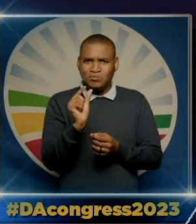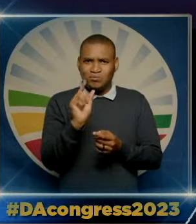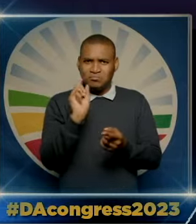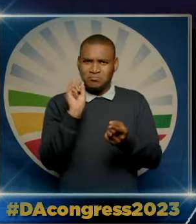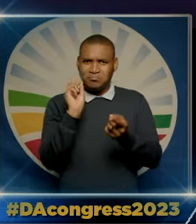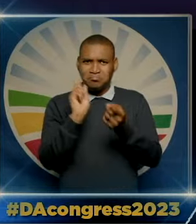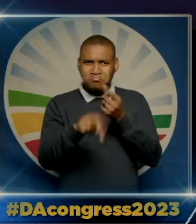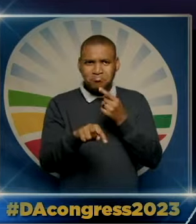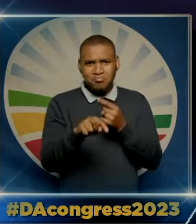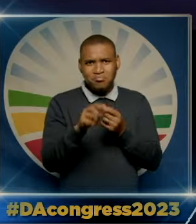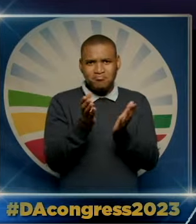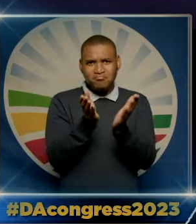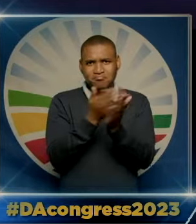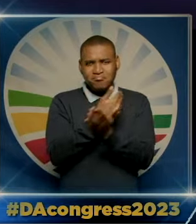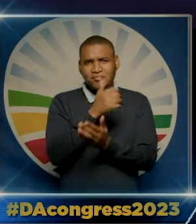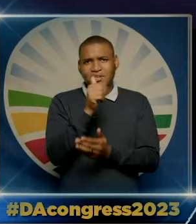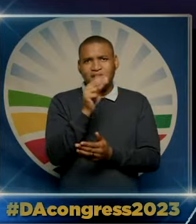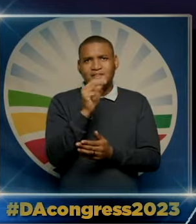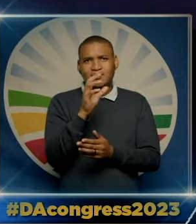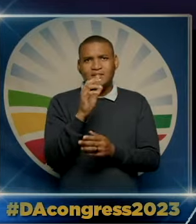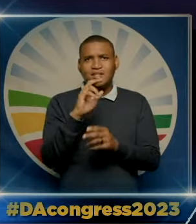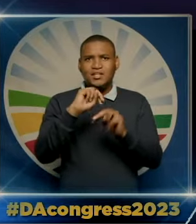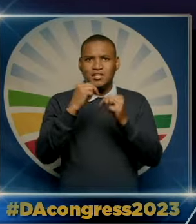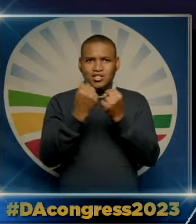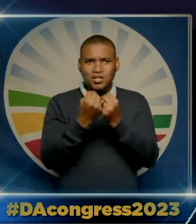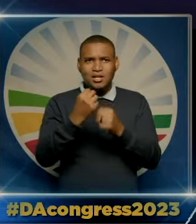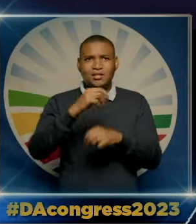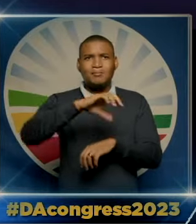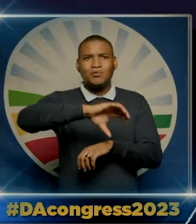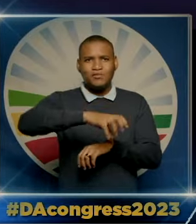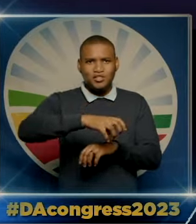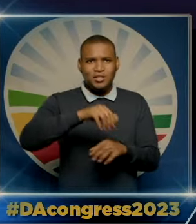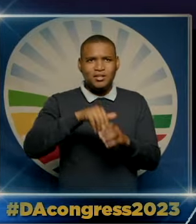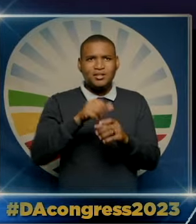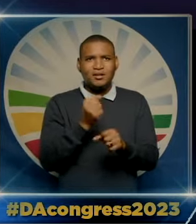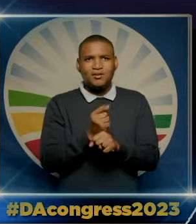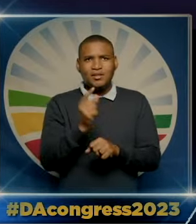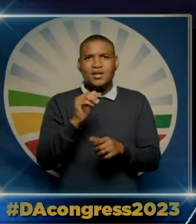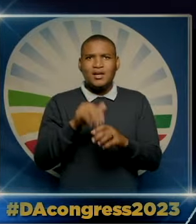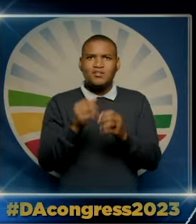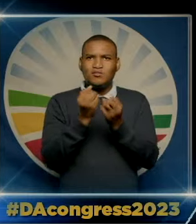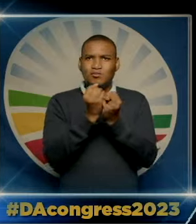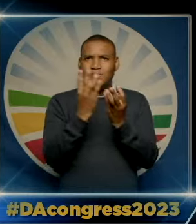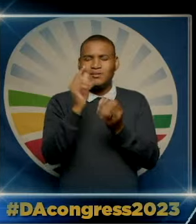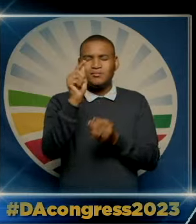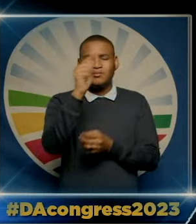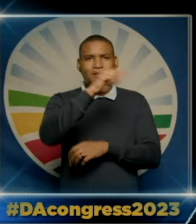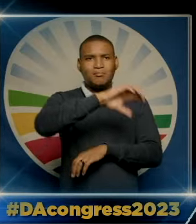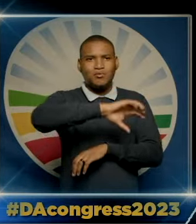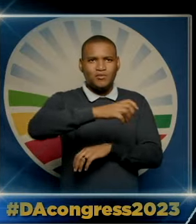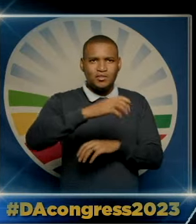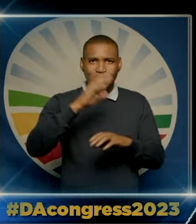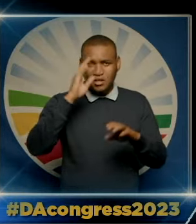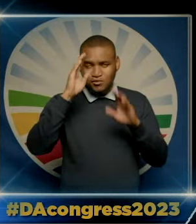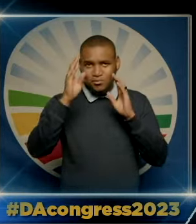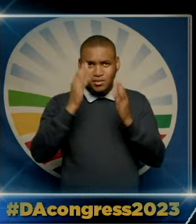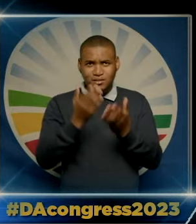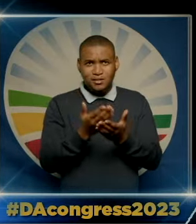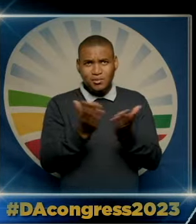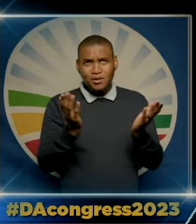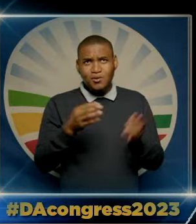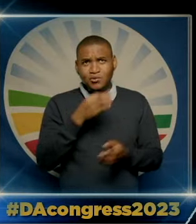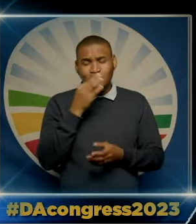distance of unseating the ANC nationally, provincially in Gauteng, and in so many other provinces. And I